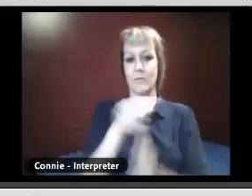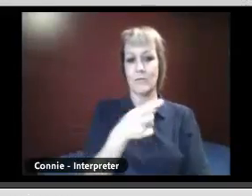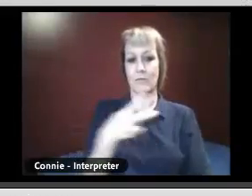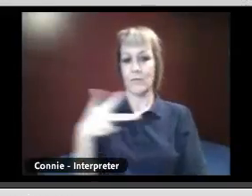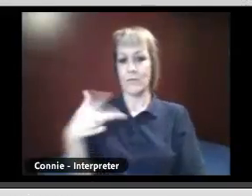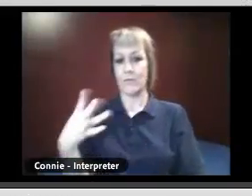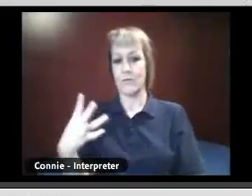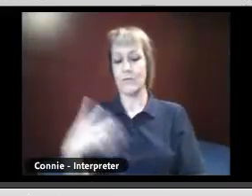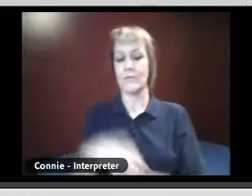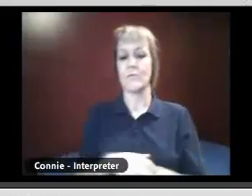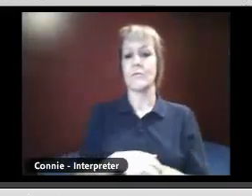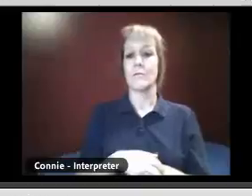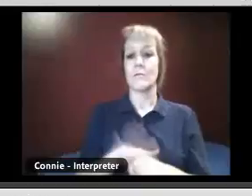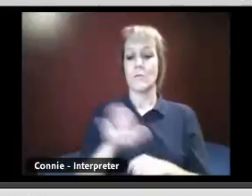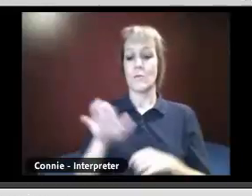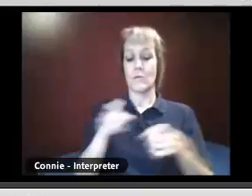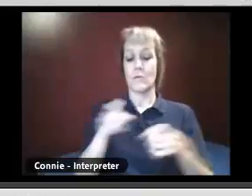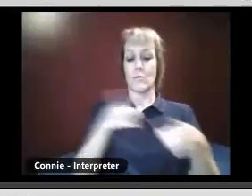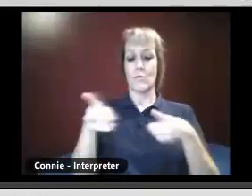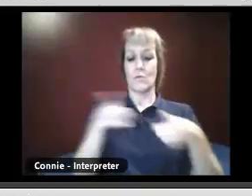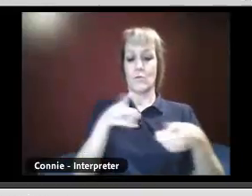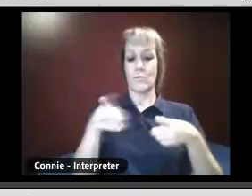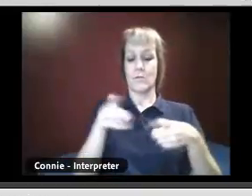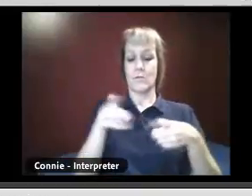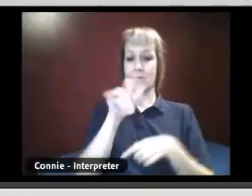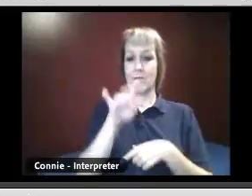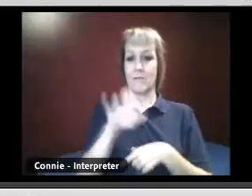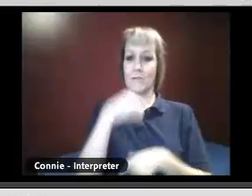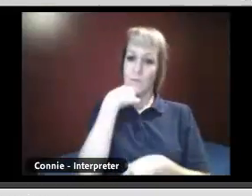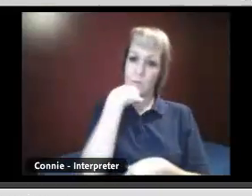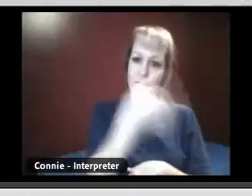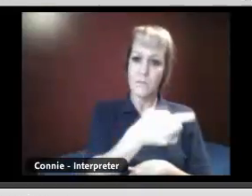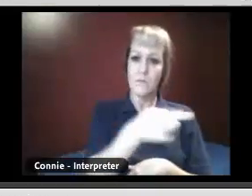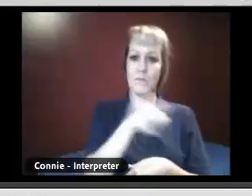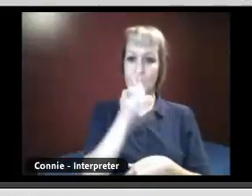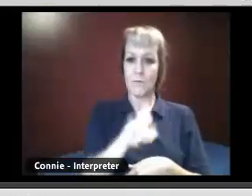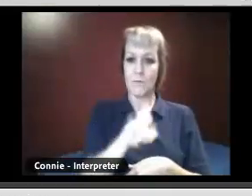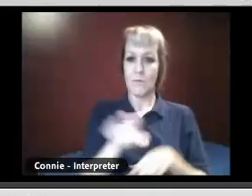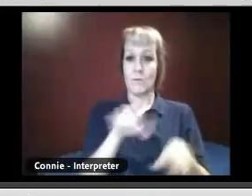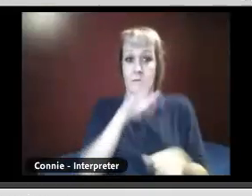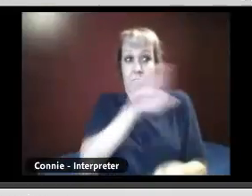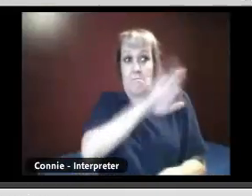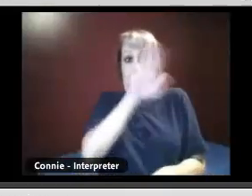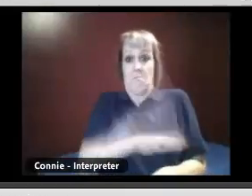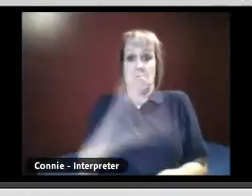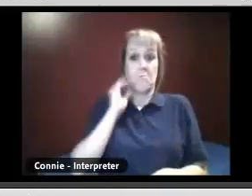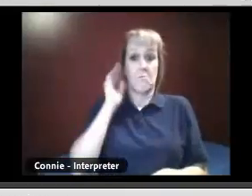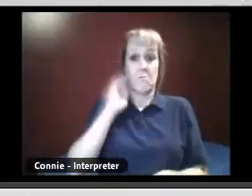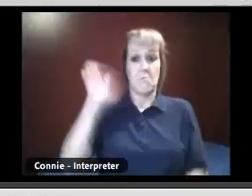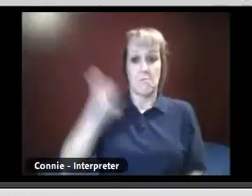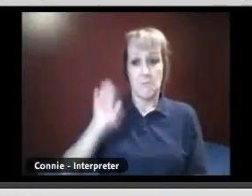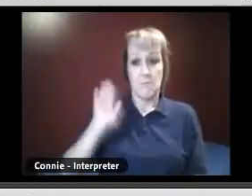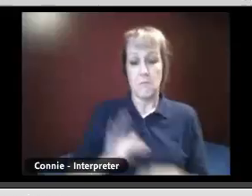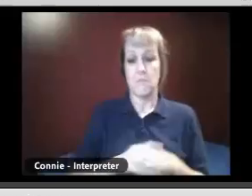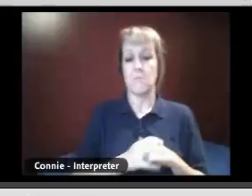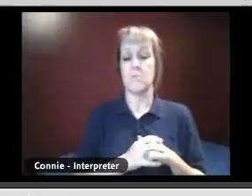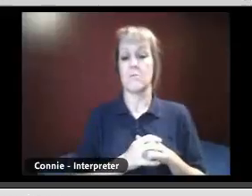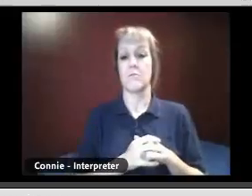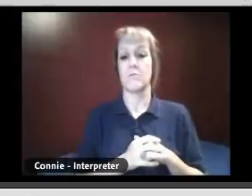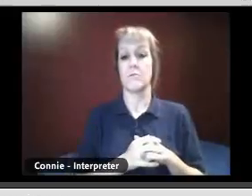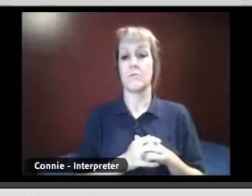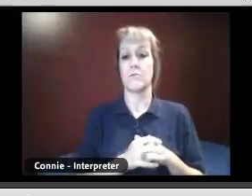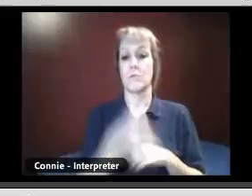in your directing style, you really are telling people what needs to be done because they've never done it before. And so as you